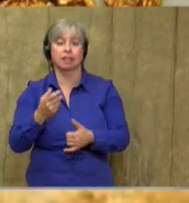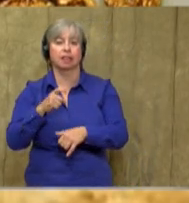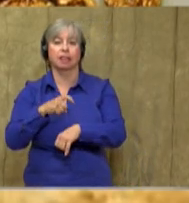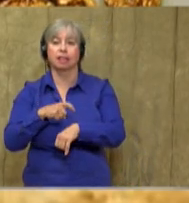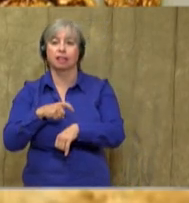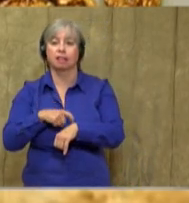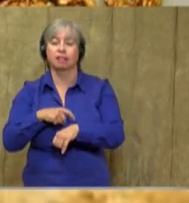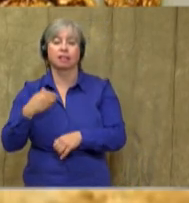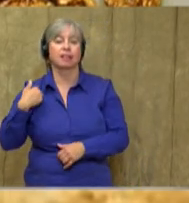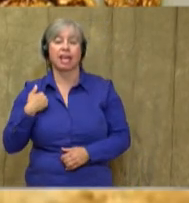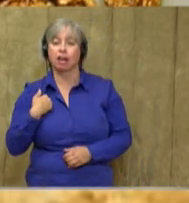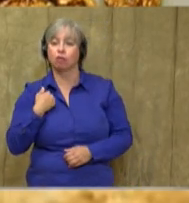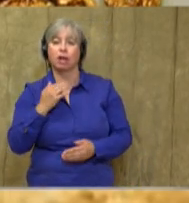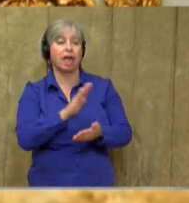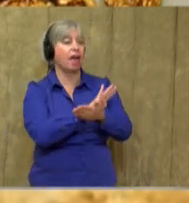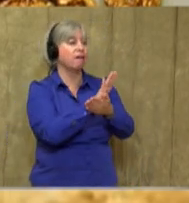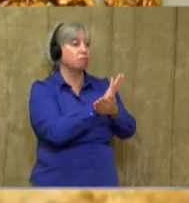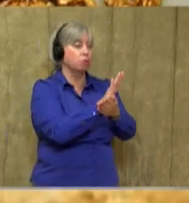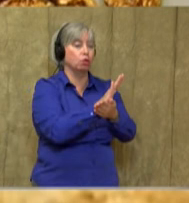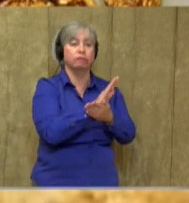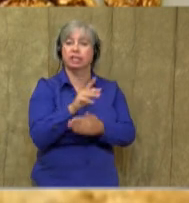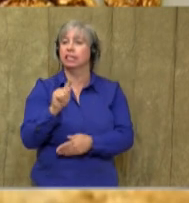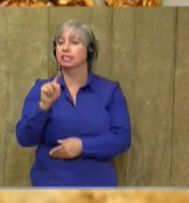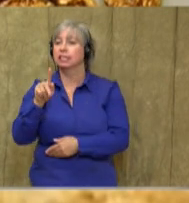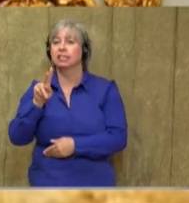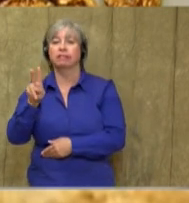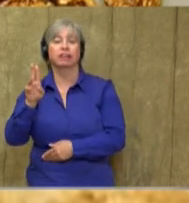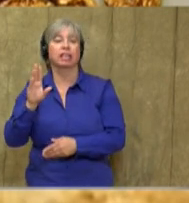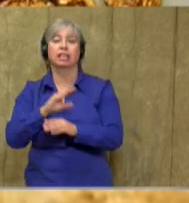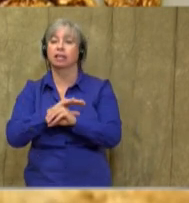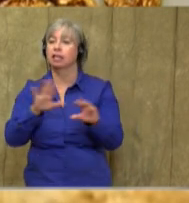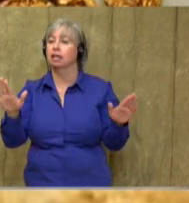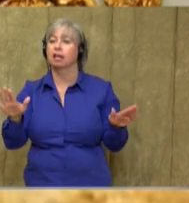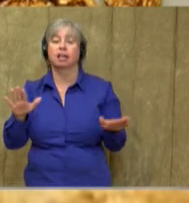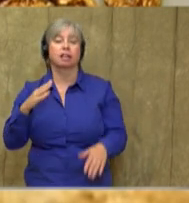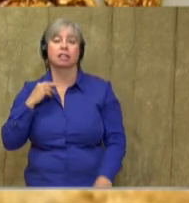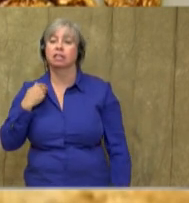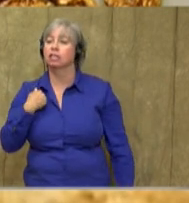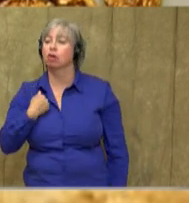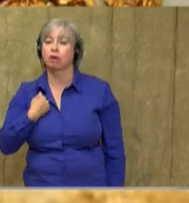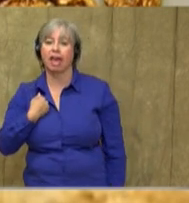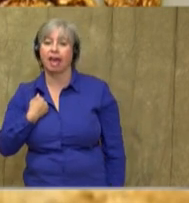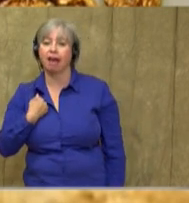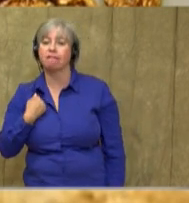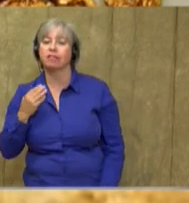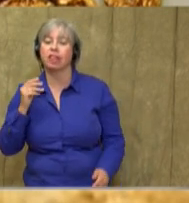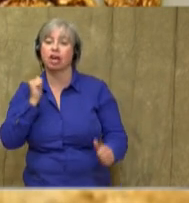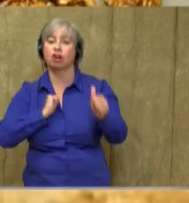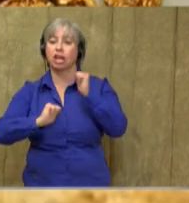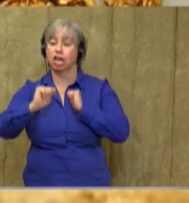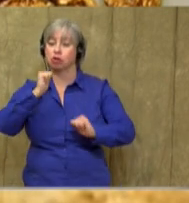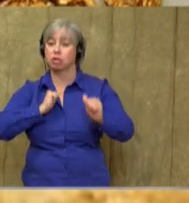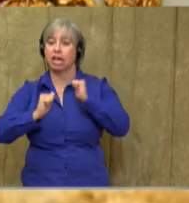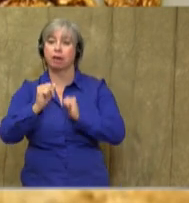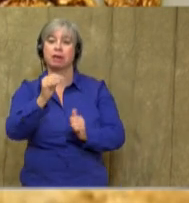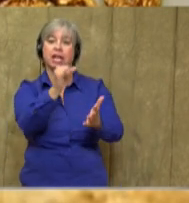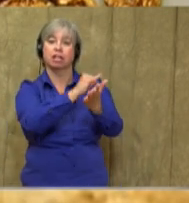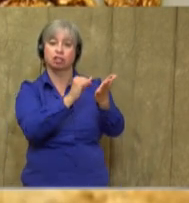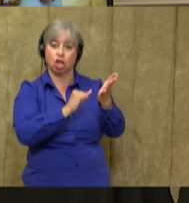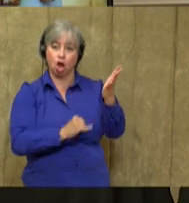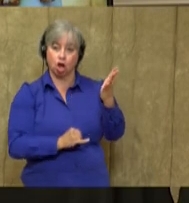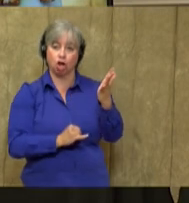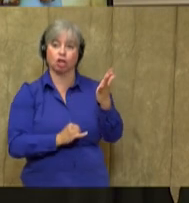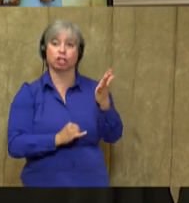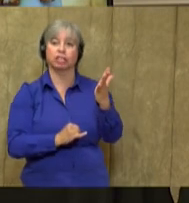have movies and television and all of that. So their entertainment is art. We're talking about